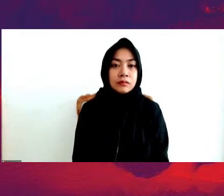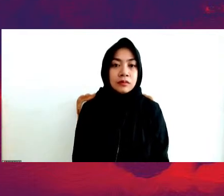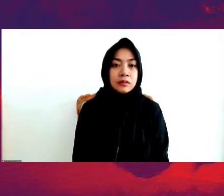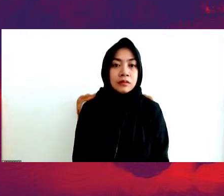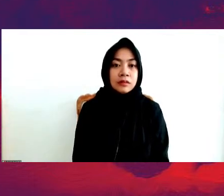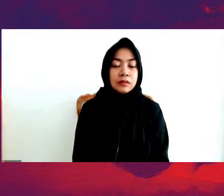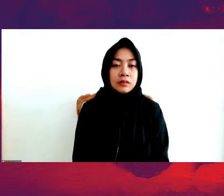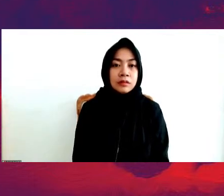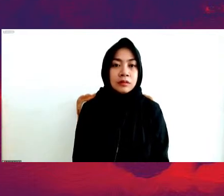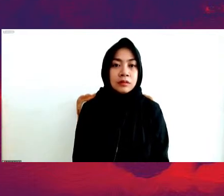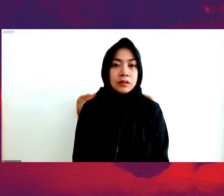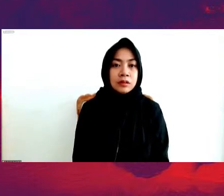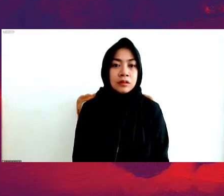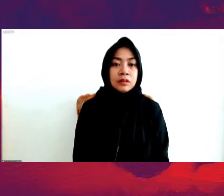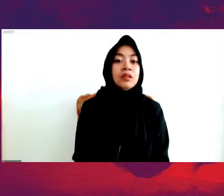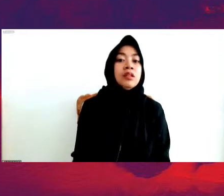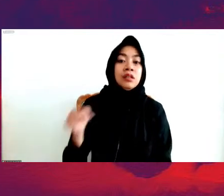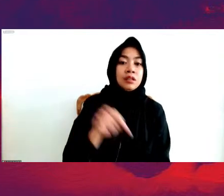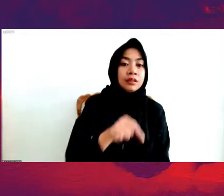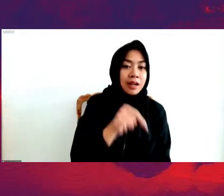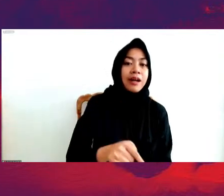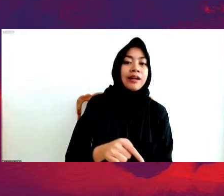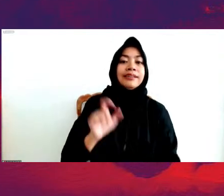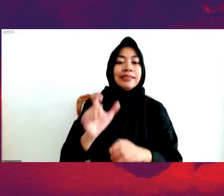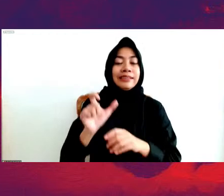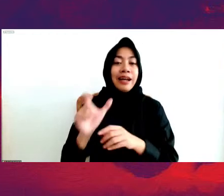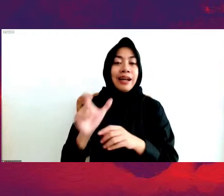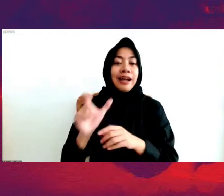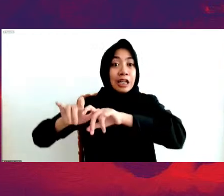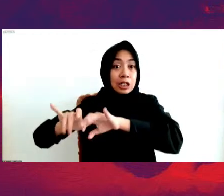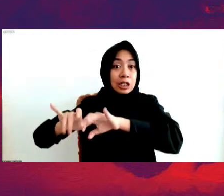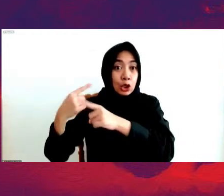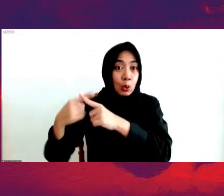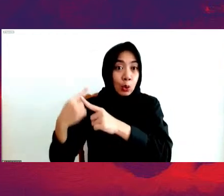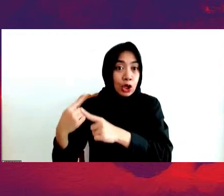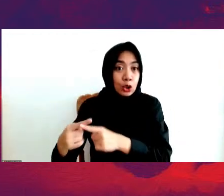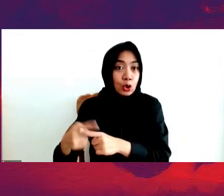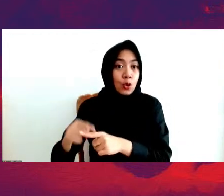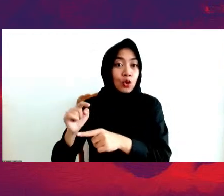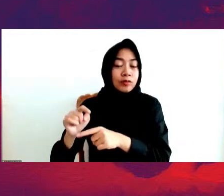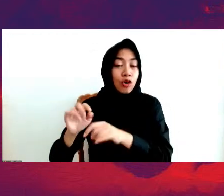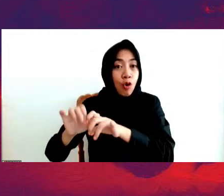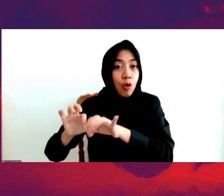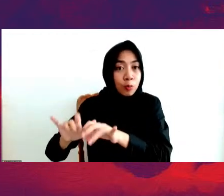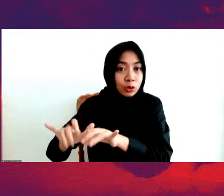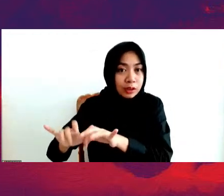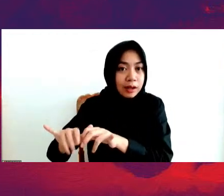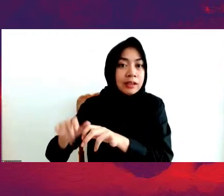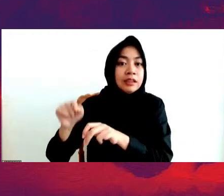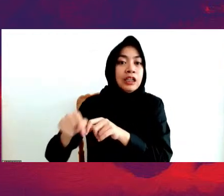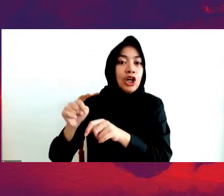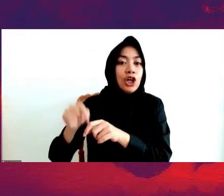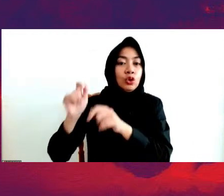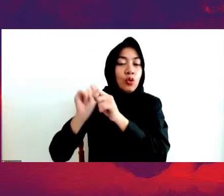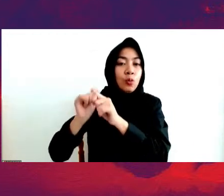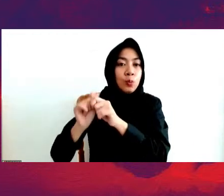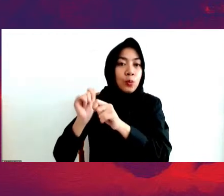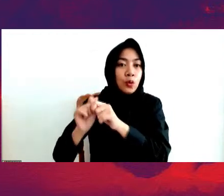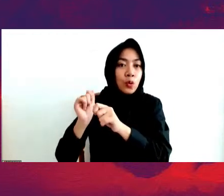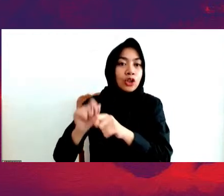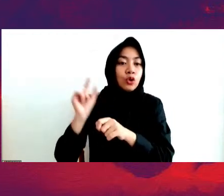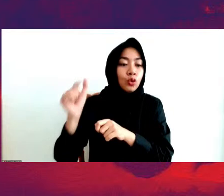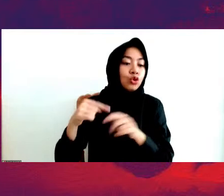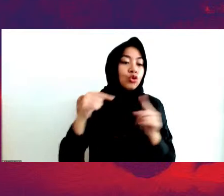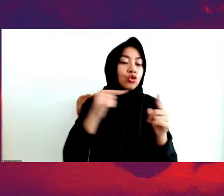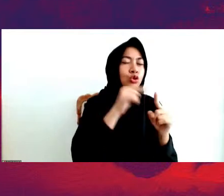example how the computed technical work is done and how these properties are useful for policy